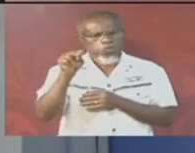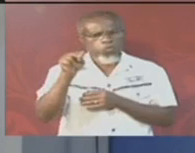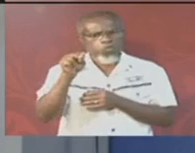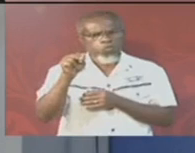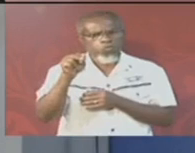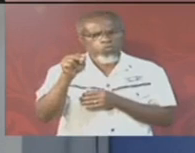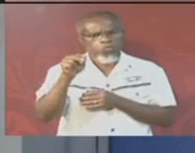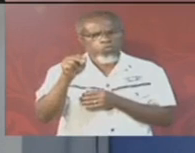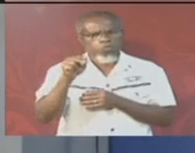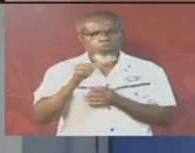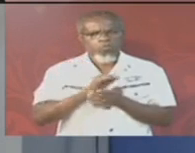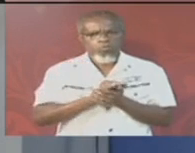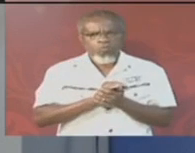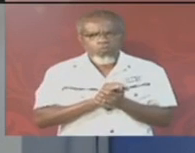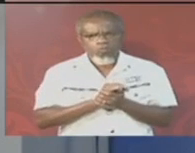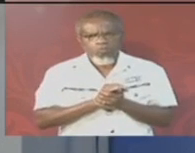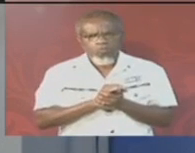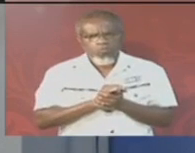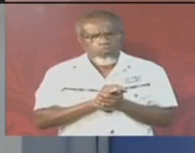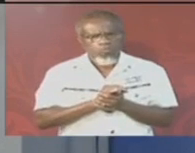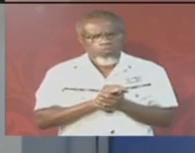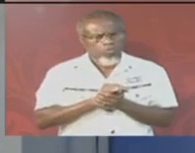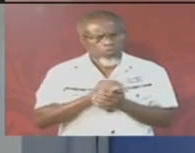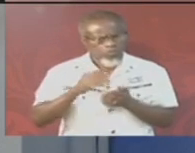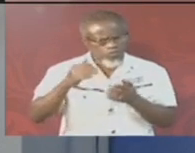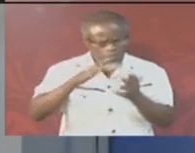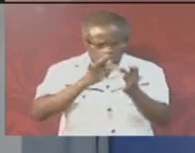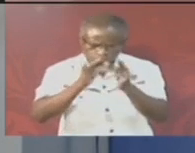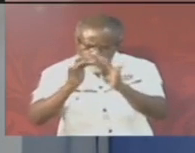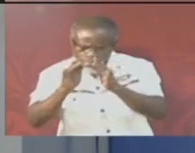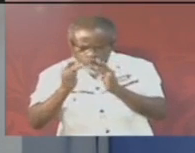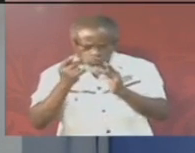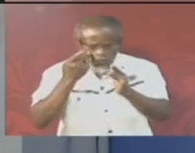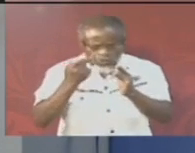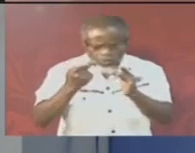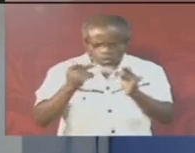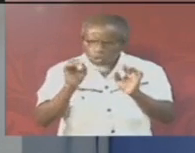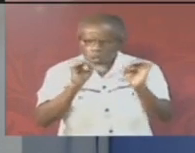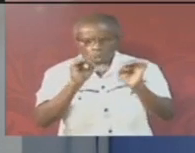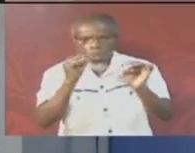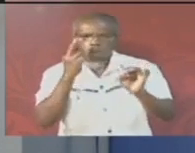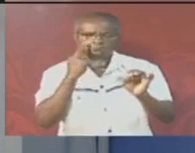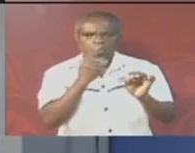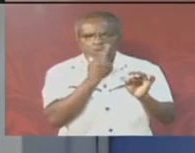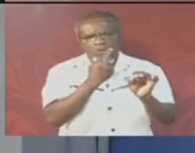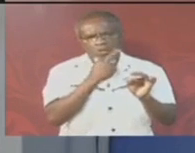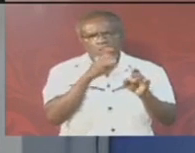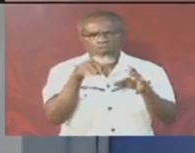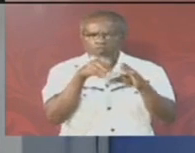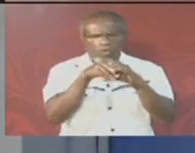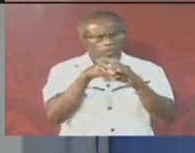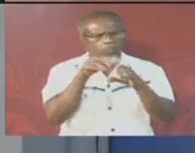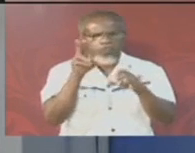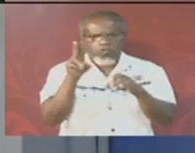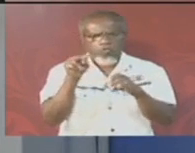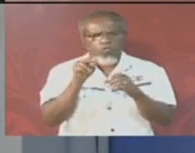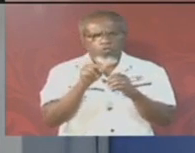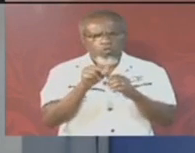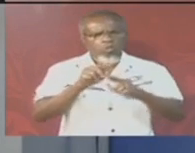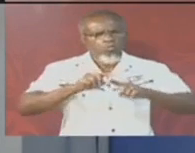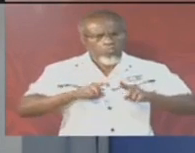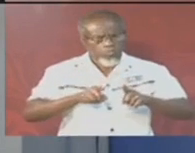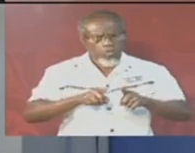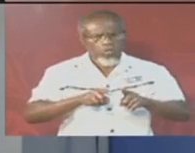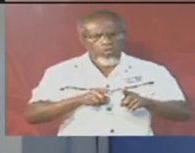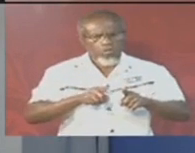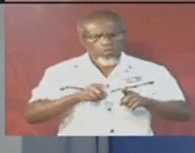weren't any restaurant sites involved. But as we like to remind individuals, there has been